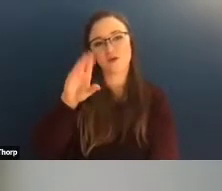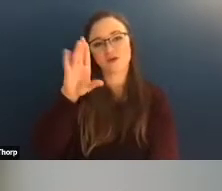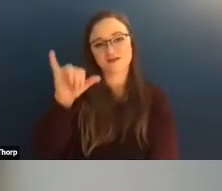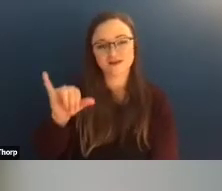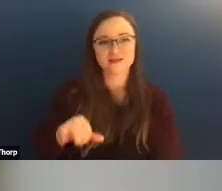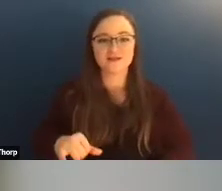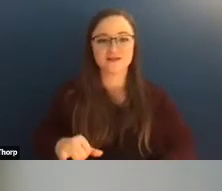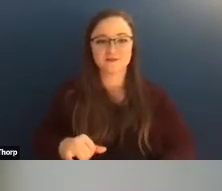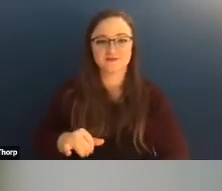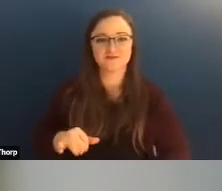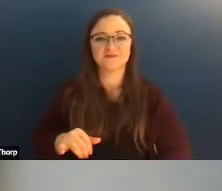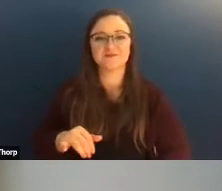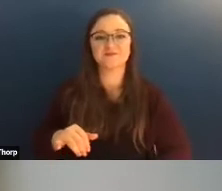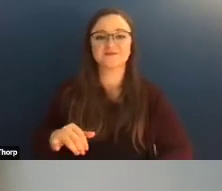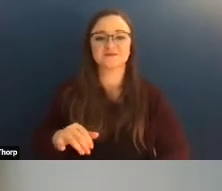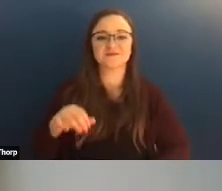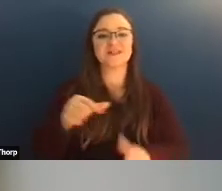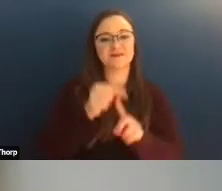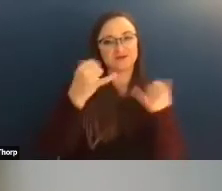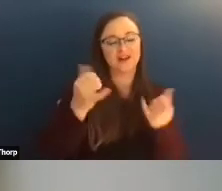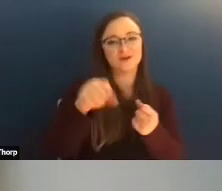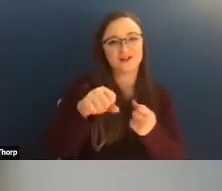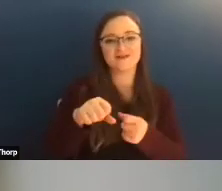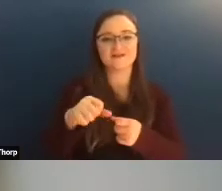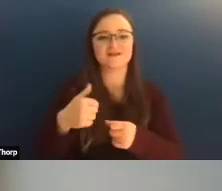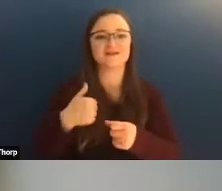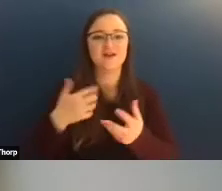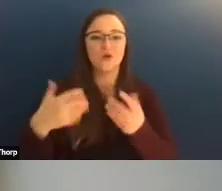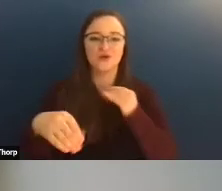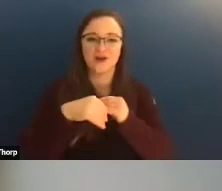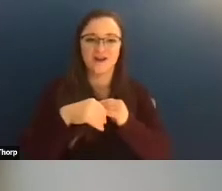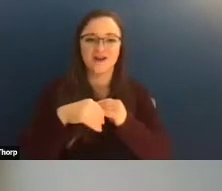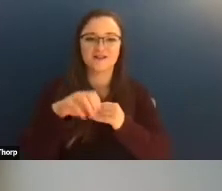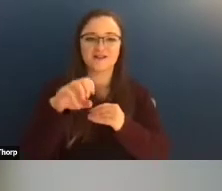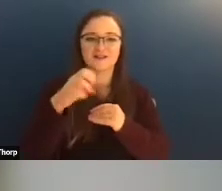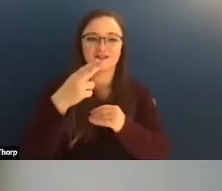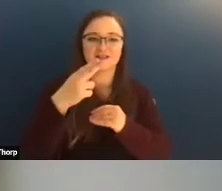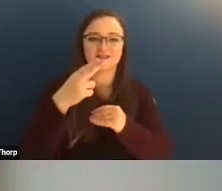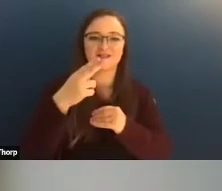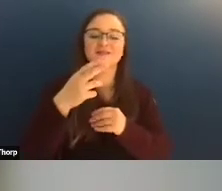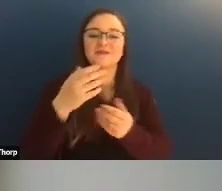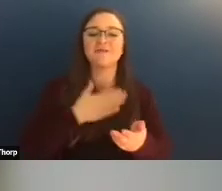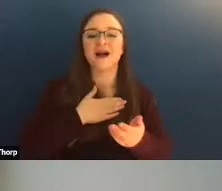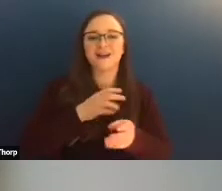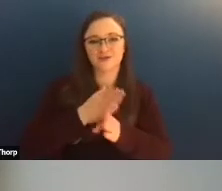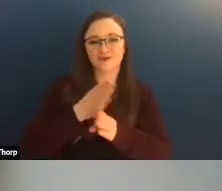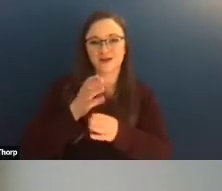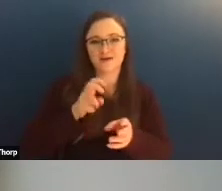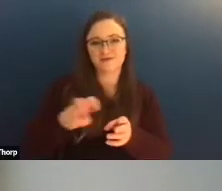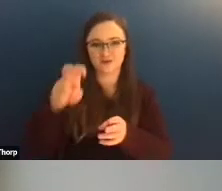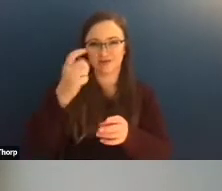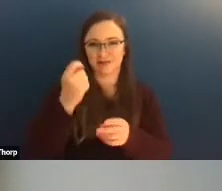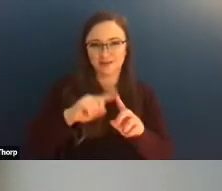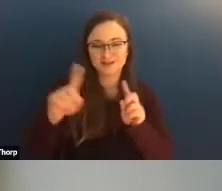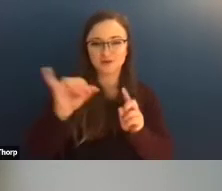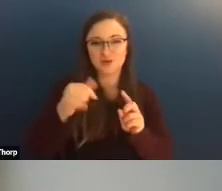Thank you, especially in these times. Yes, go ahead, Dr. Walker. Yes, I'd also like to add, so my career path was a little different as well. Also. I started with